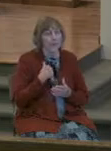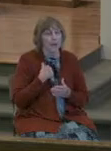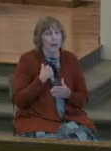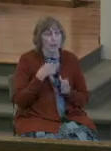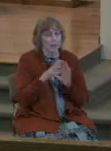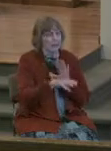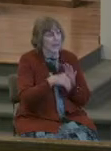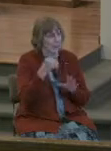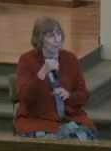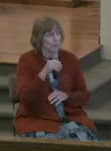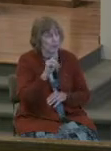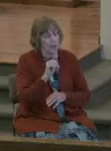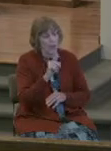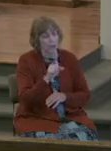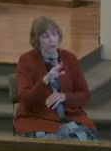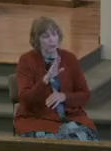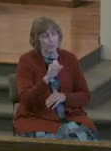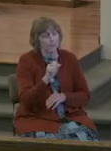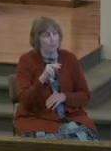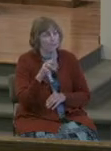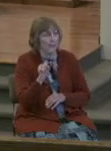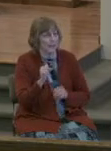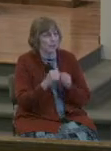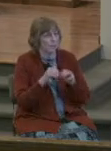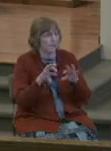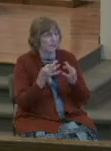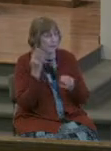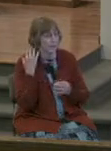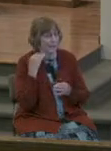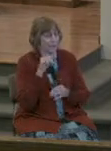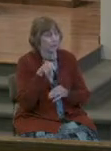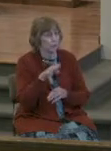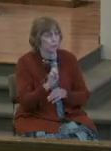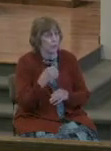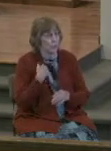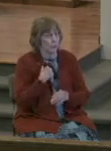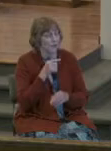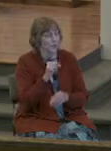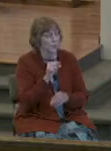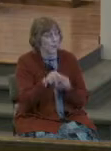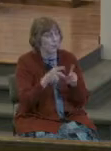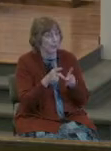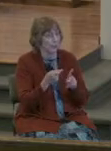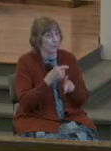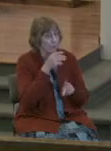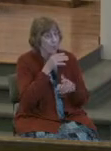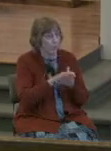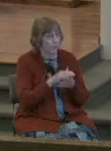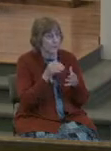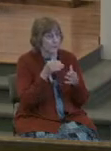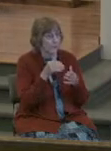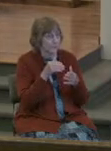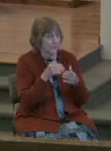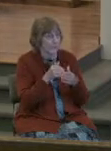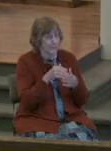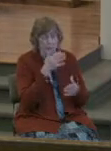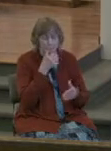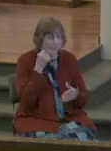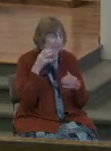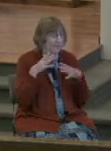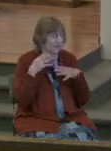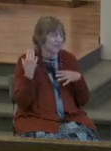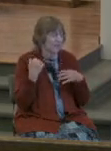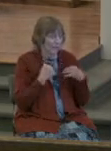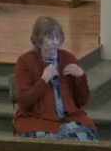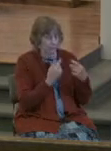family in June, and we had about 20 people from my wife's side. We were all staying in a house. It was one of the best vacations that I've ever had.